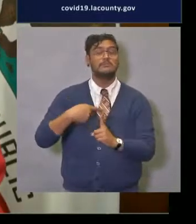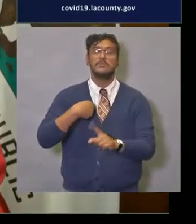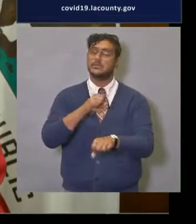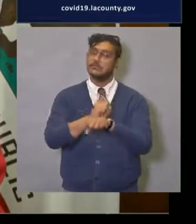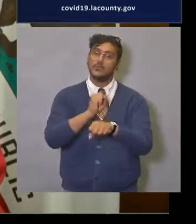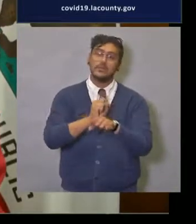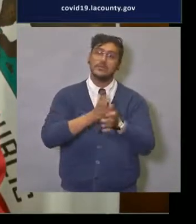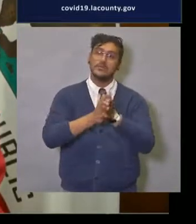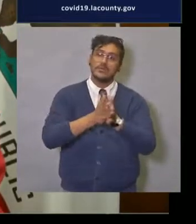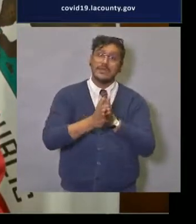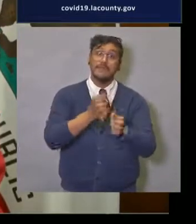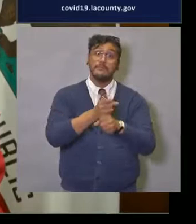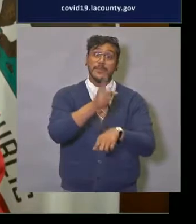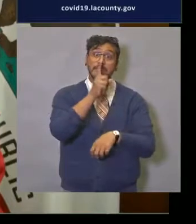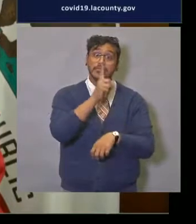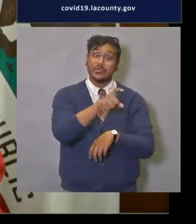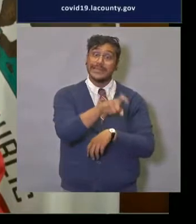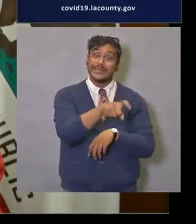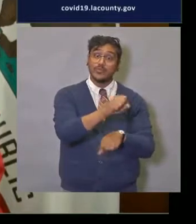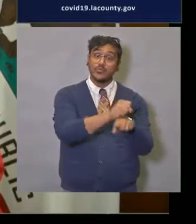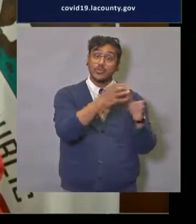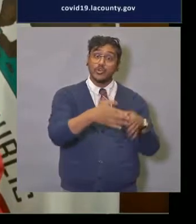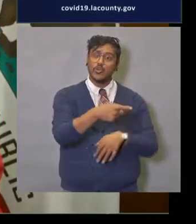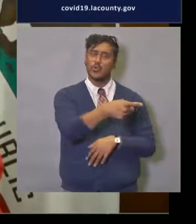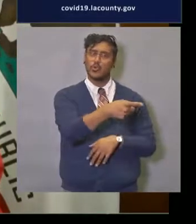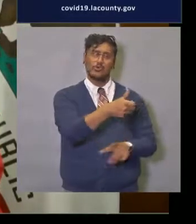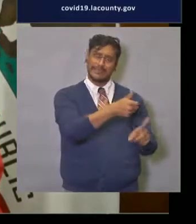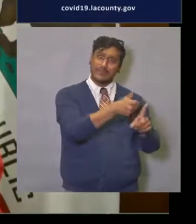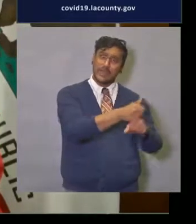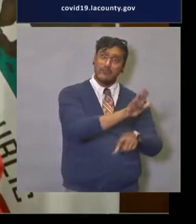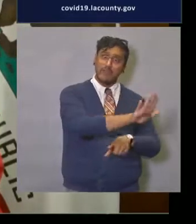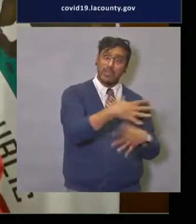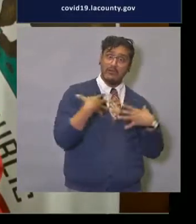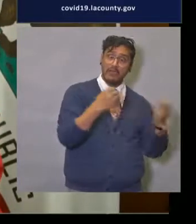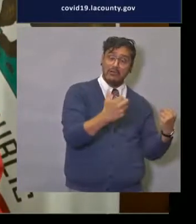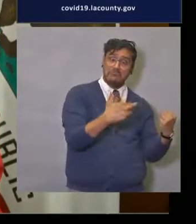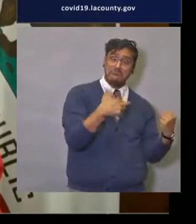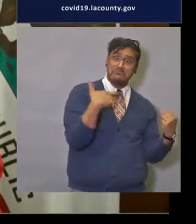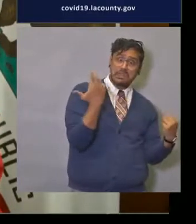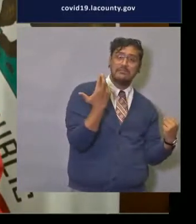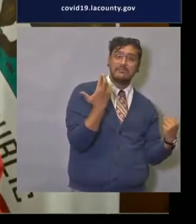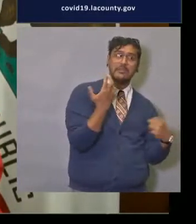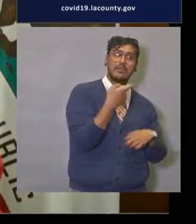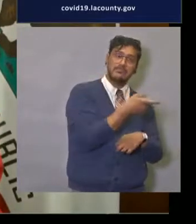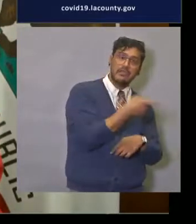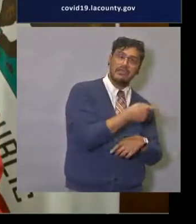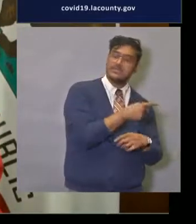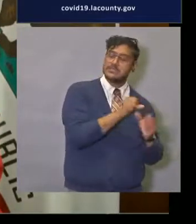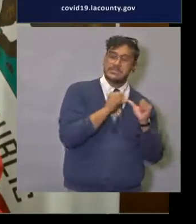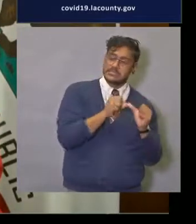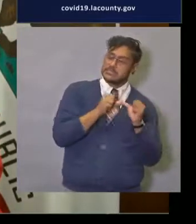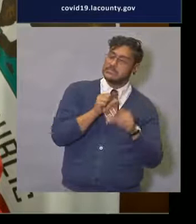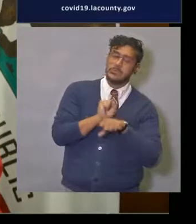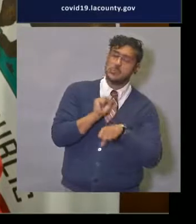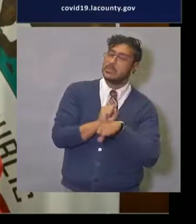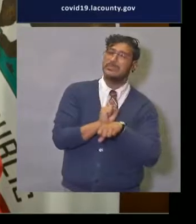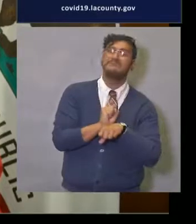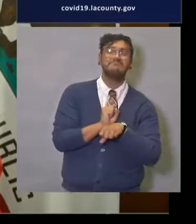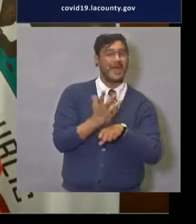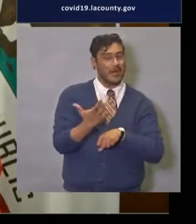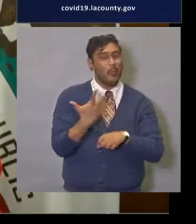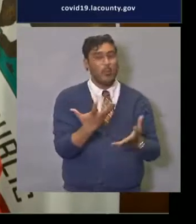that those essential workers who've been risking their own health to ensure the lives and livelihoods of the county are cared for and